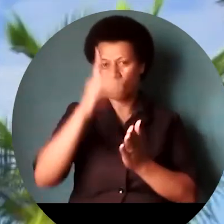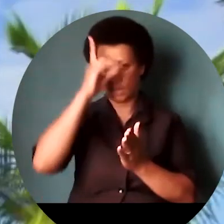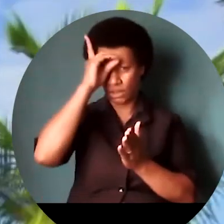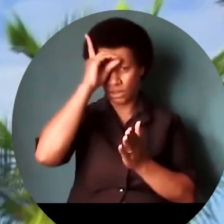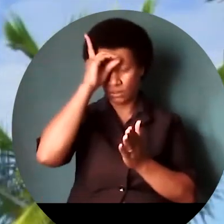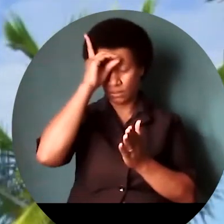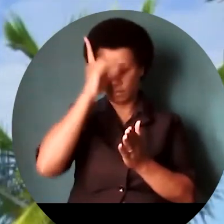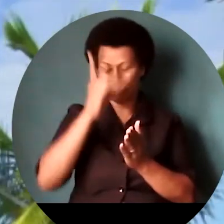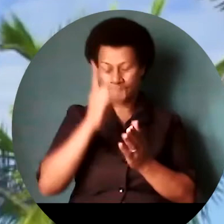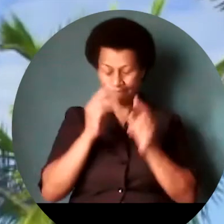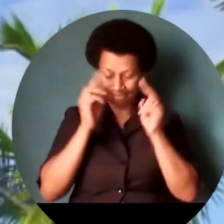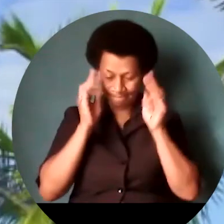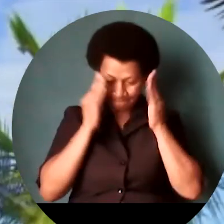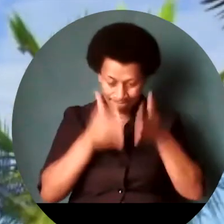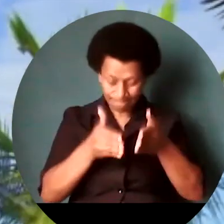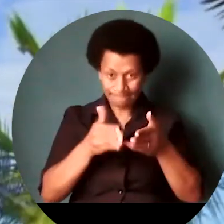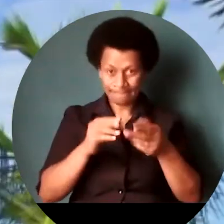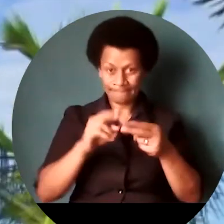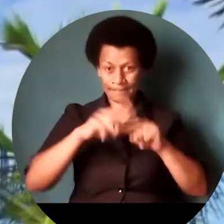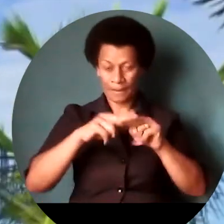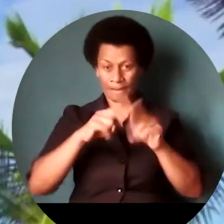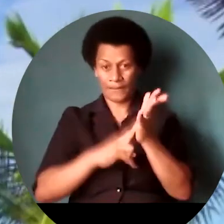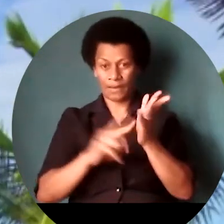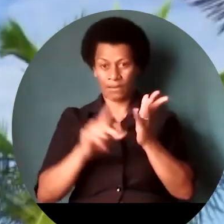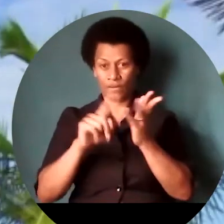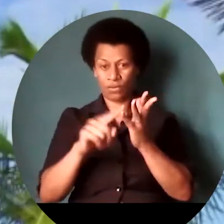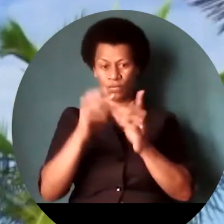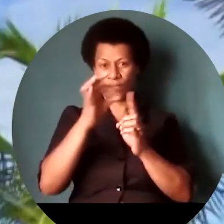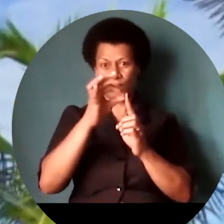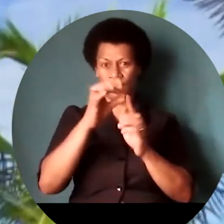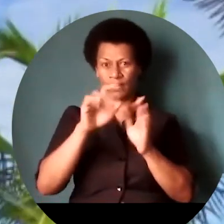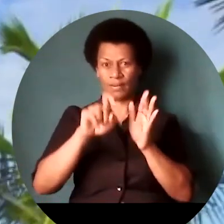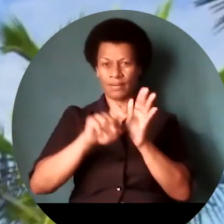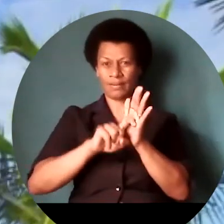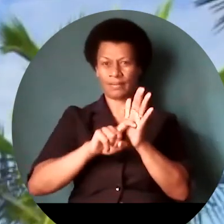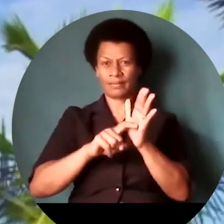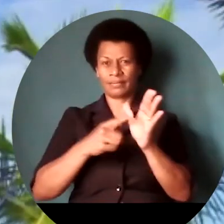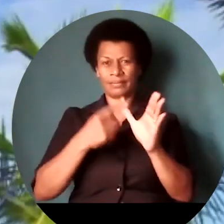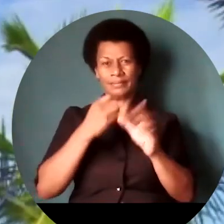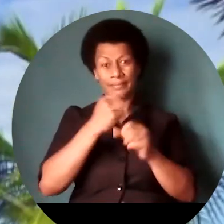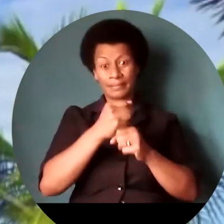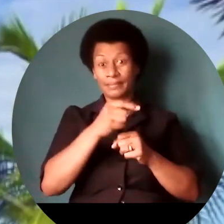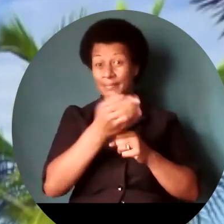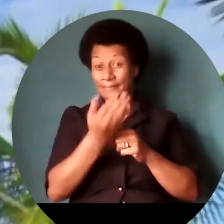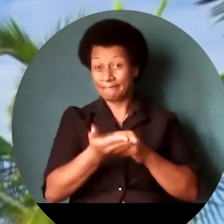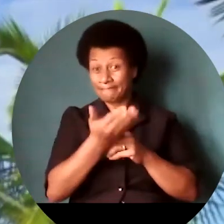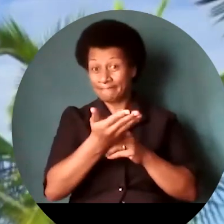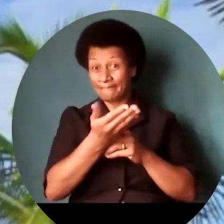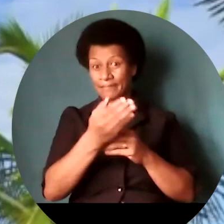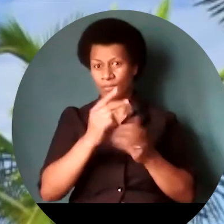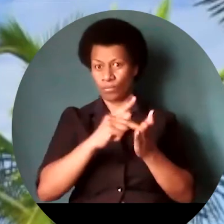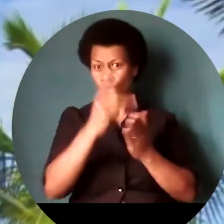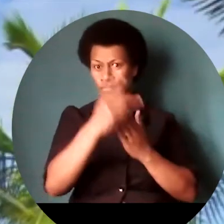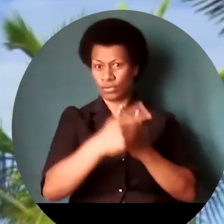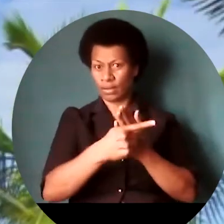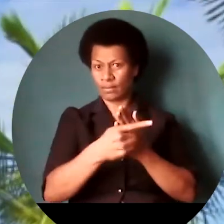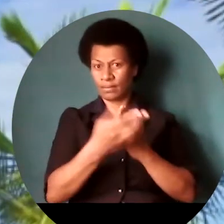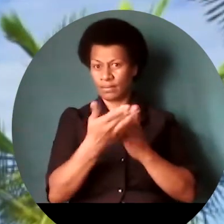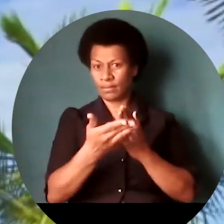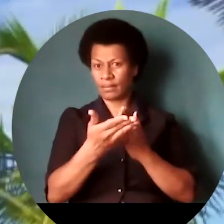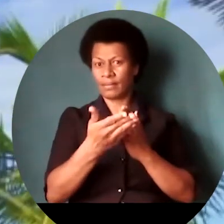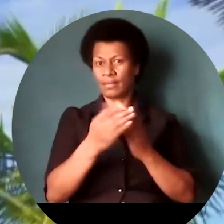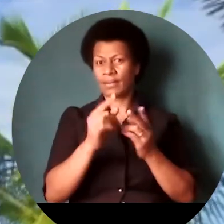HDR student at FNU pursuing a PhD on online teaching as a disruptive innovation during a crisis in a higher education